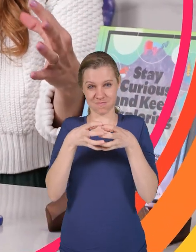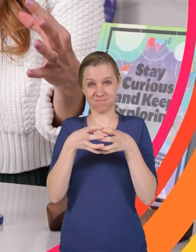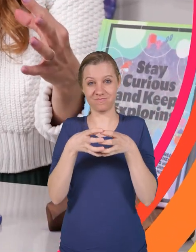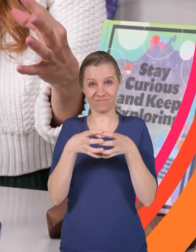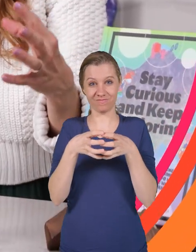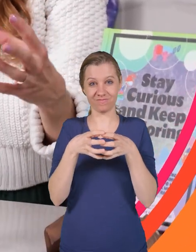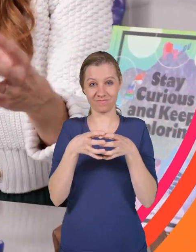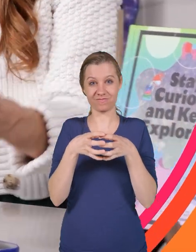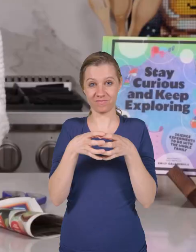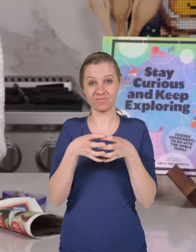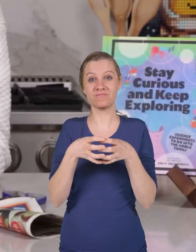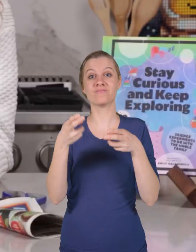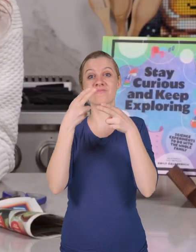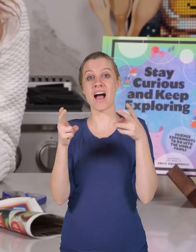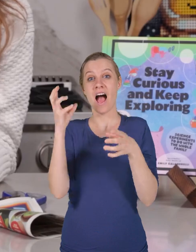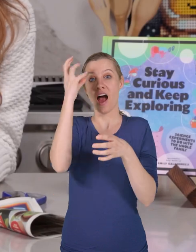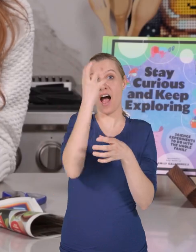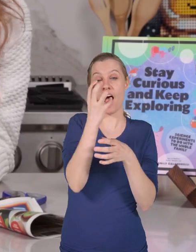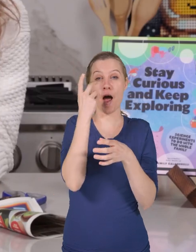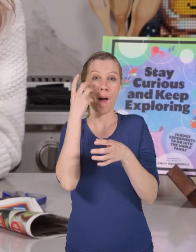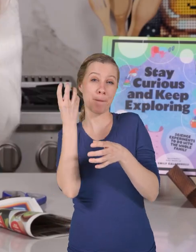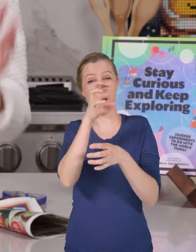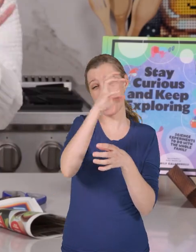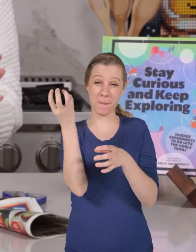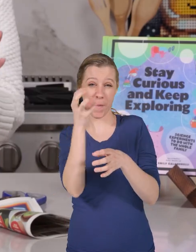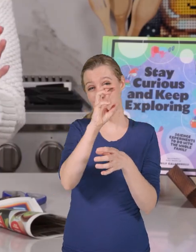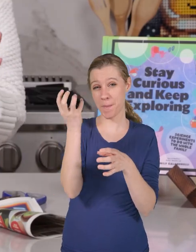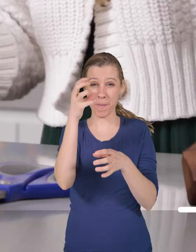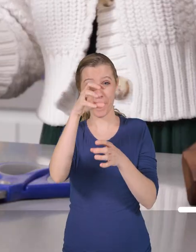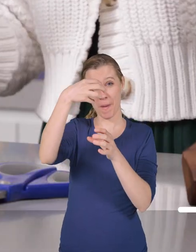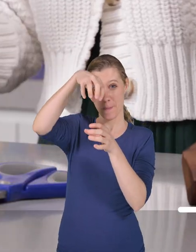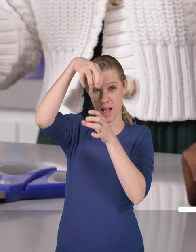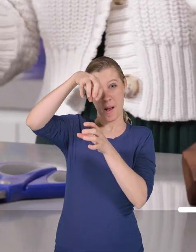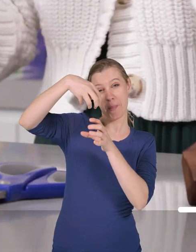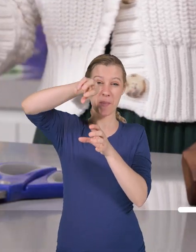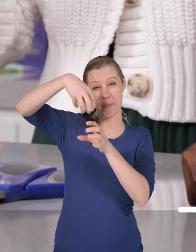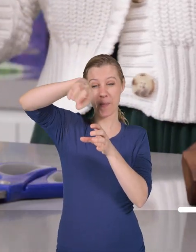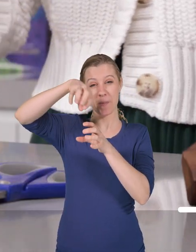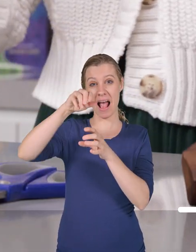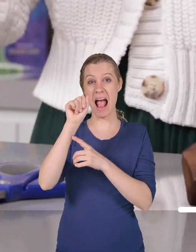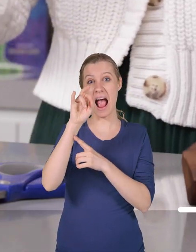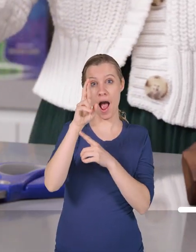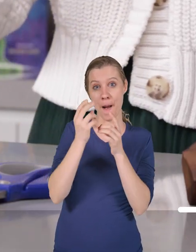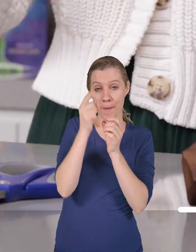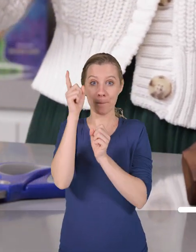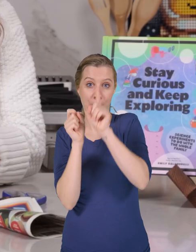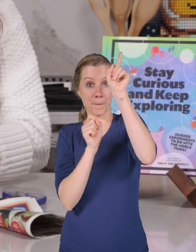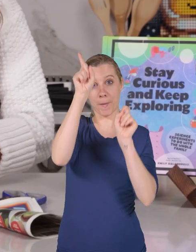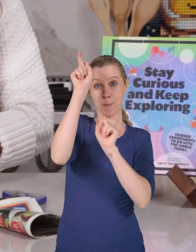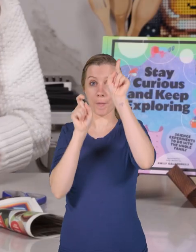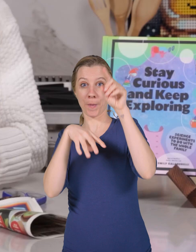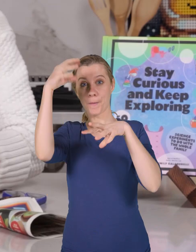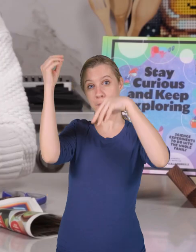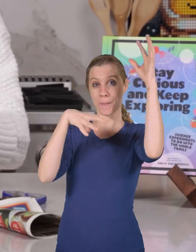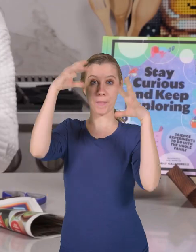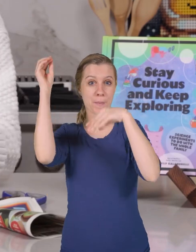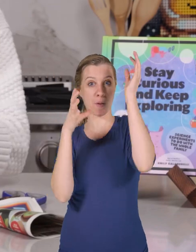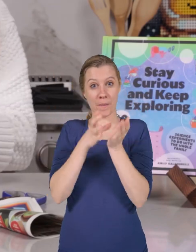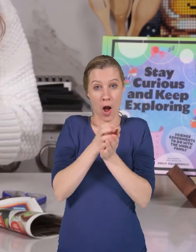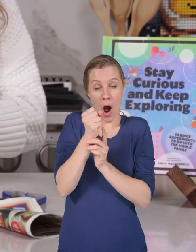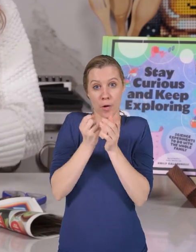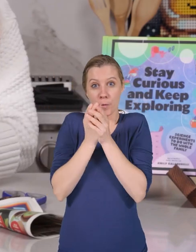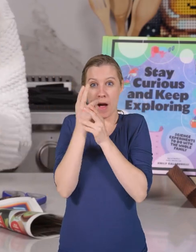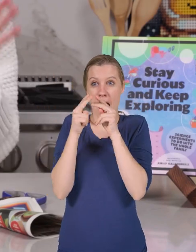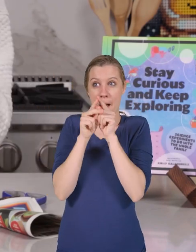more space. Right? So when we put our egg on top, we saw it bounce around. It was bouncing around. That was the air molecules escaping from